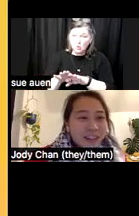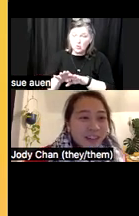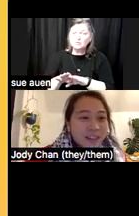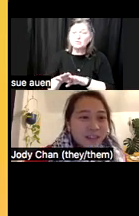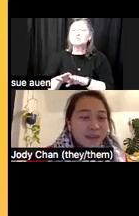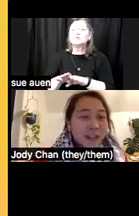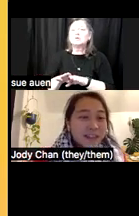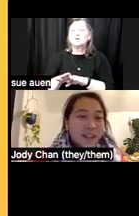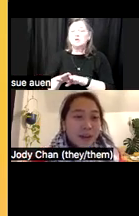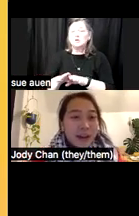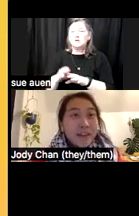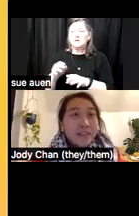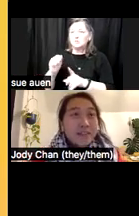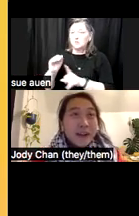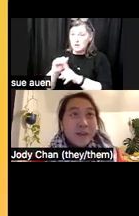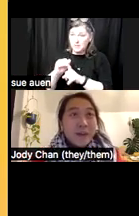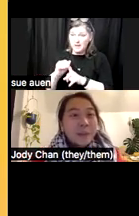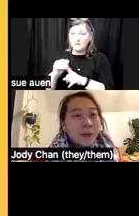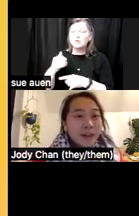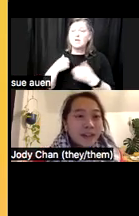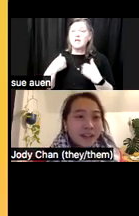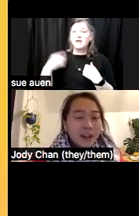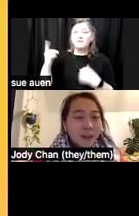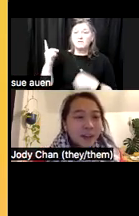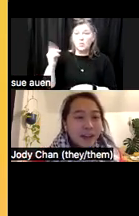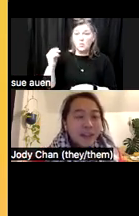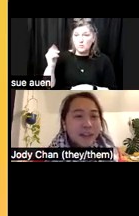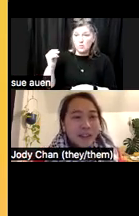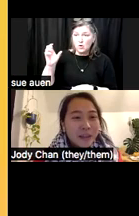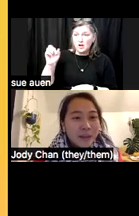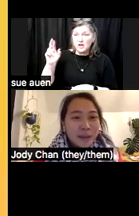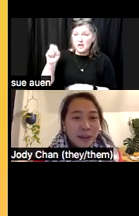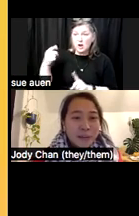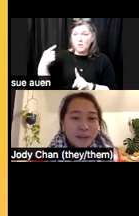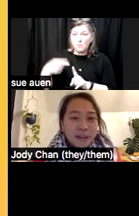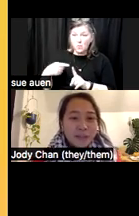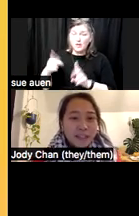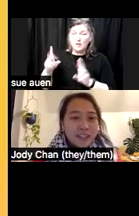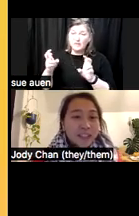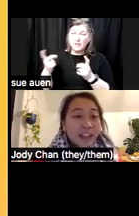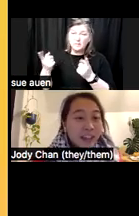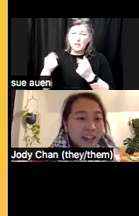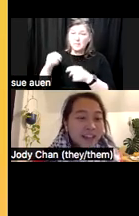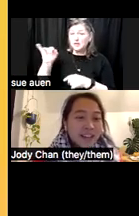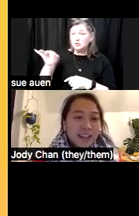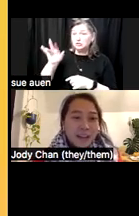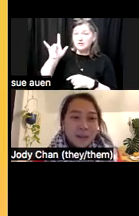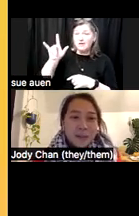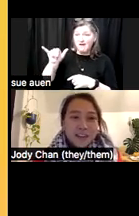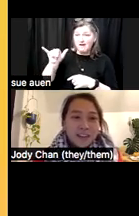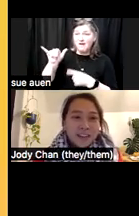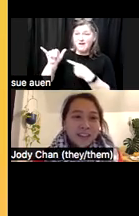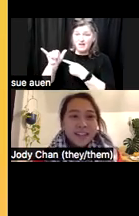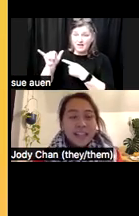another reminder that we have one more Care Pod gathering theme coming up in July, and that'll